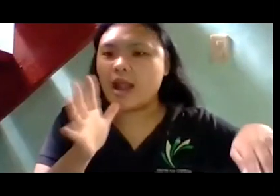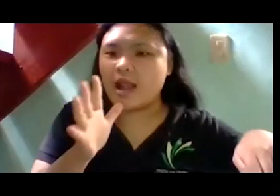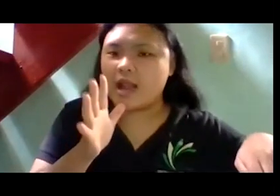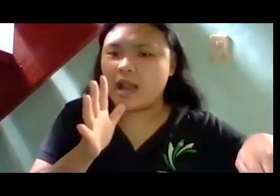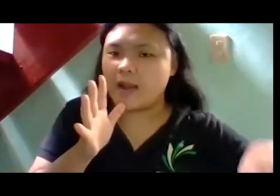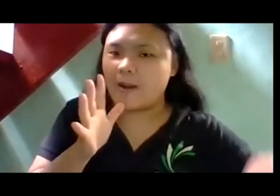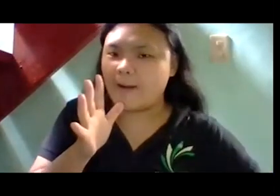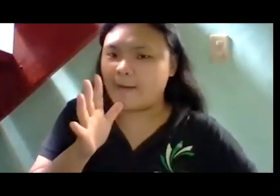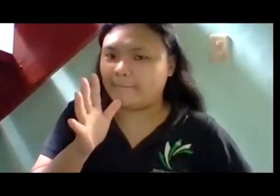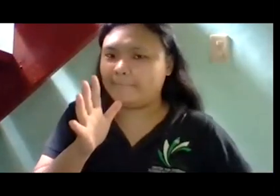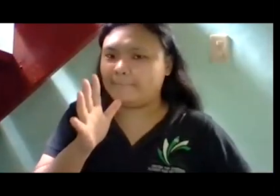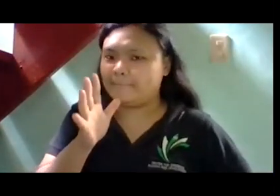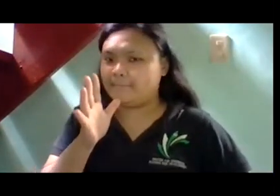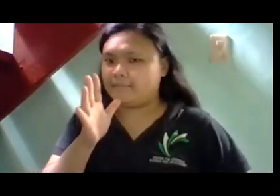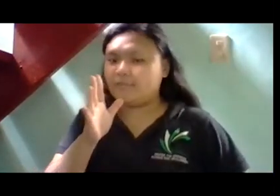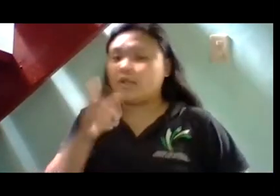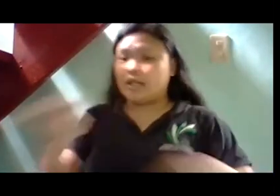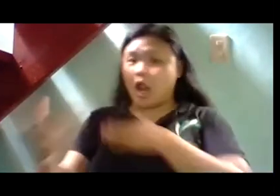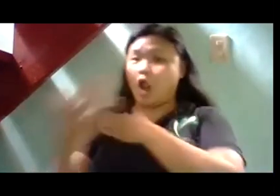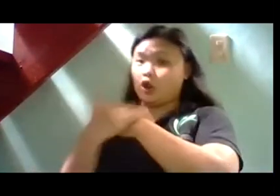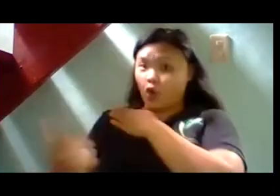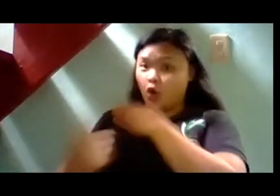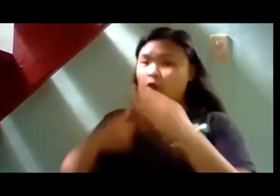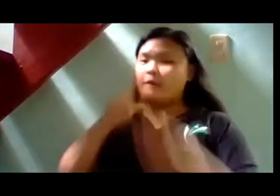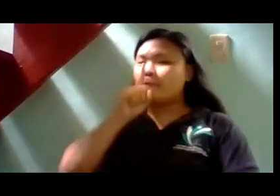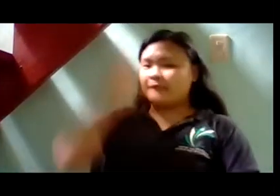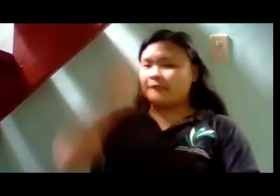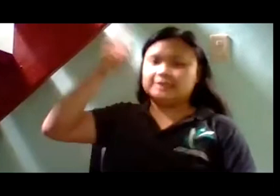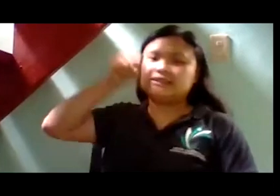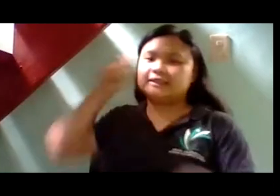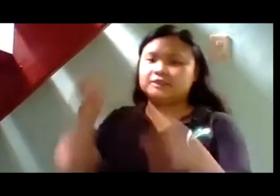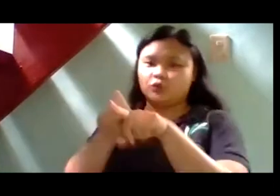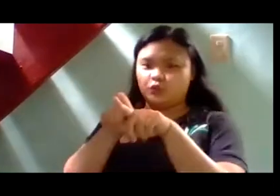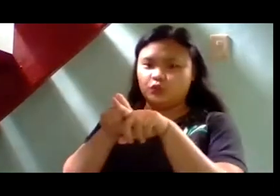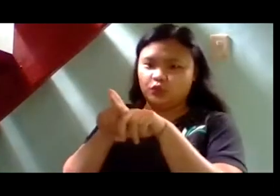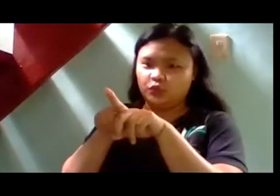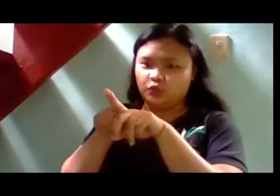So she calls Meng mother. So there's a third Okay. person involved. Okay.